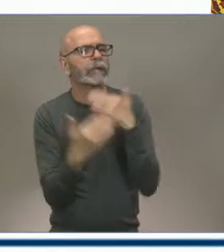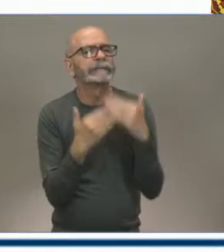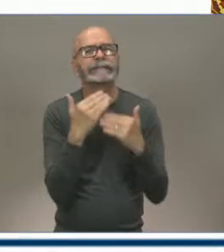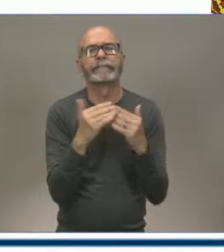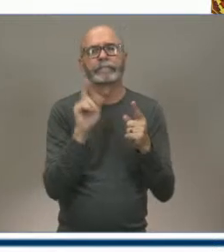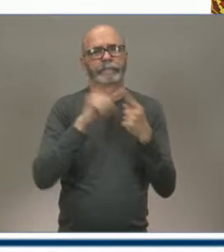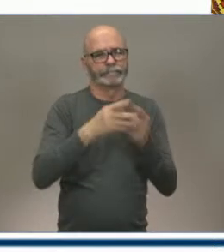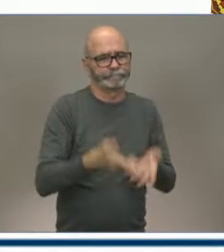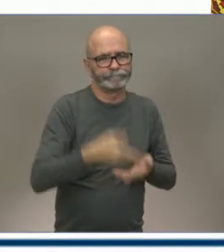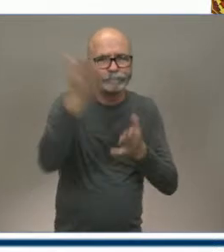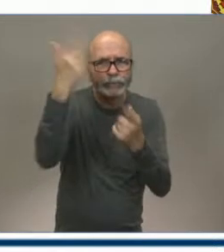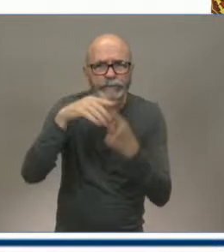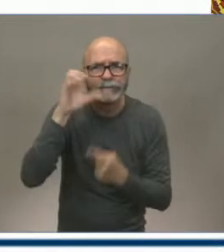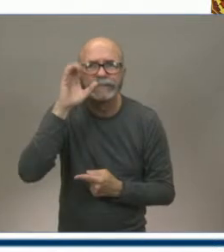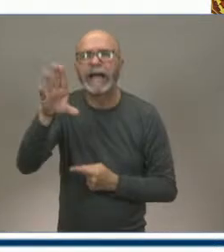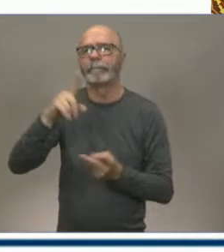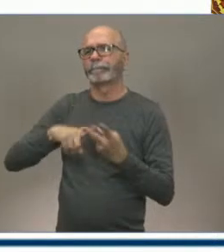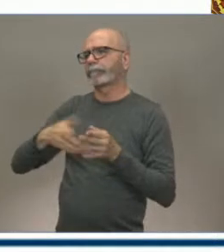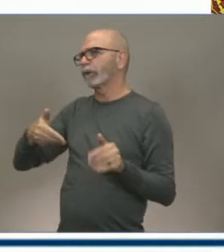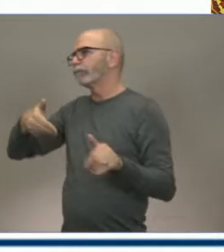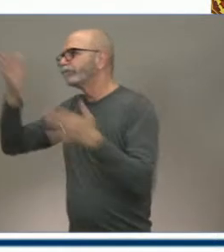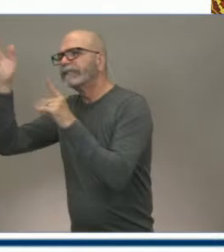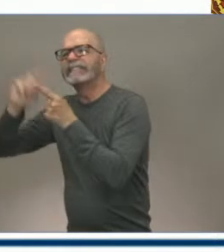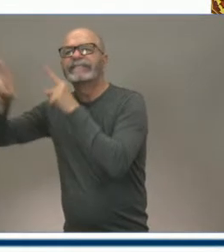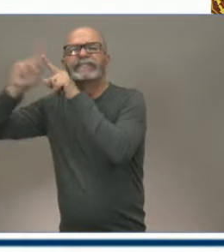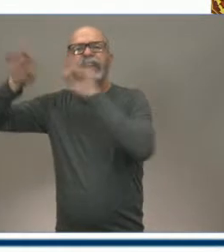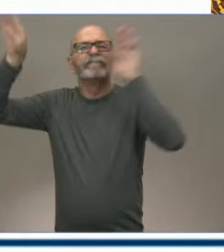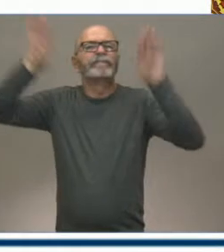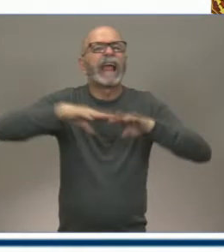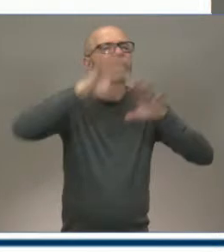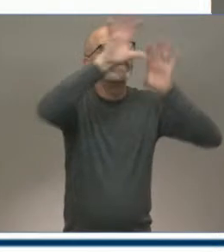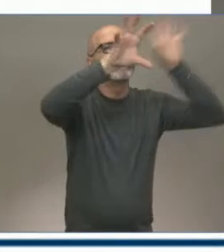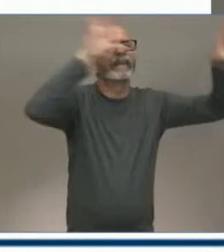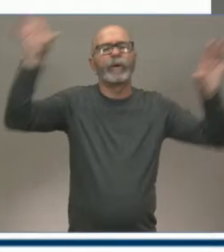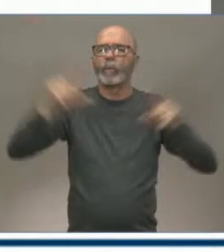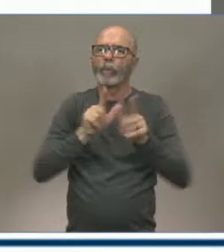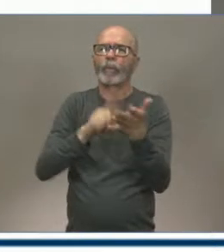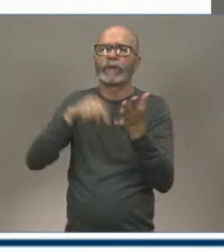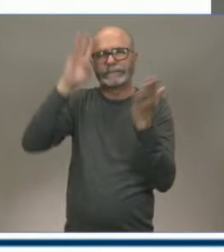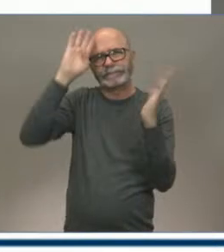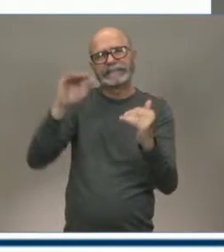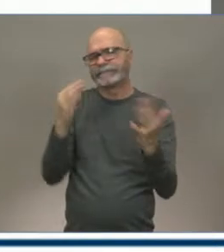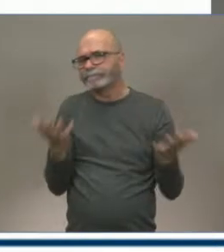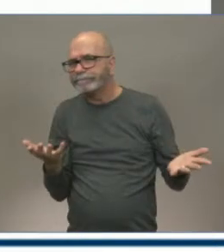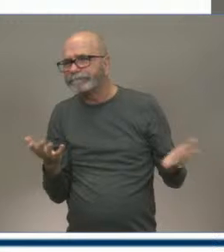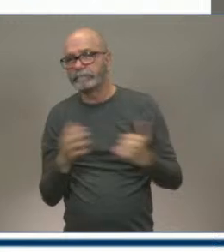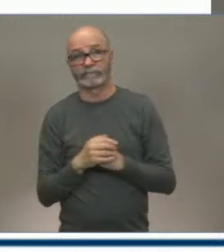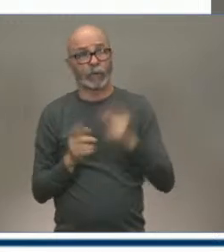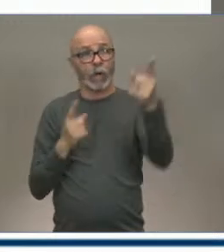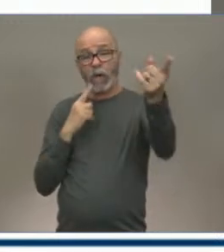for those clinics. I don't have the details of exact numbers involved. We're starting there.